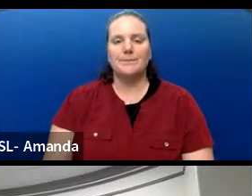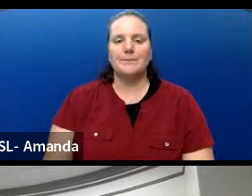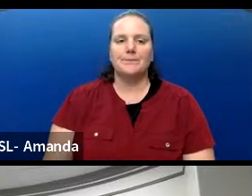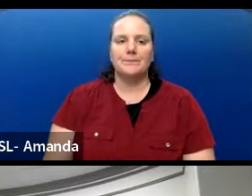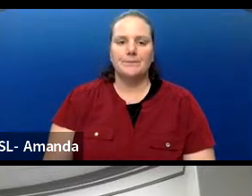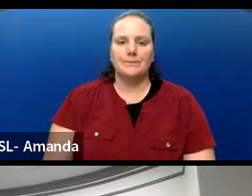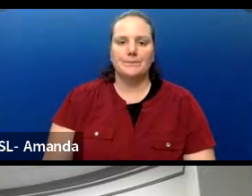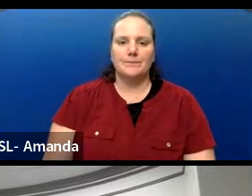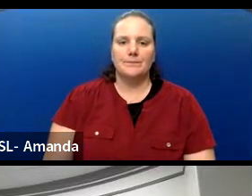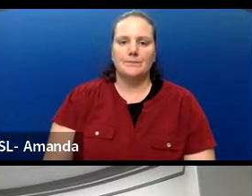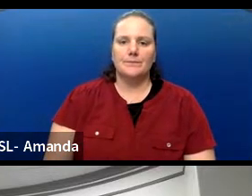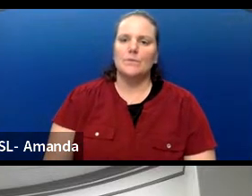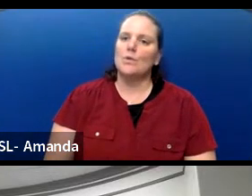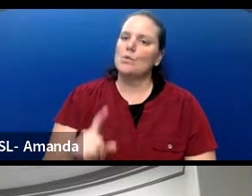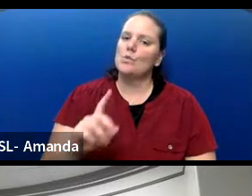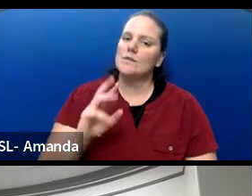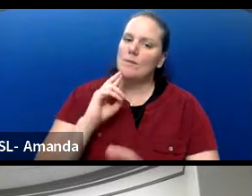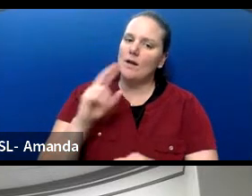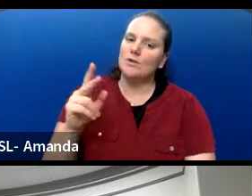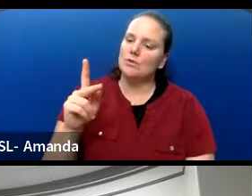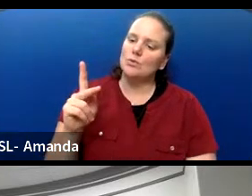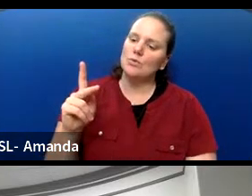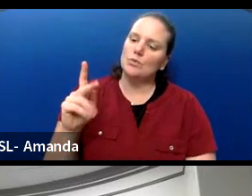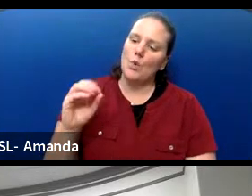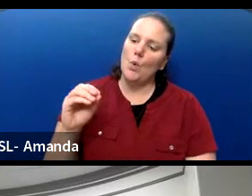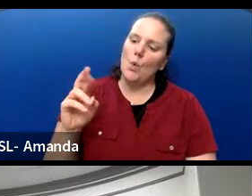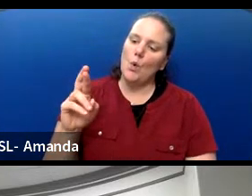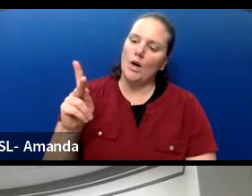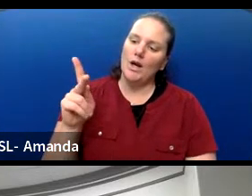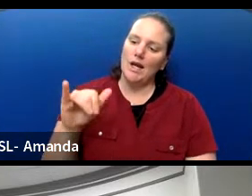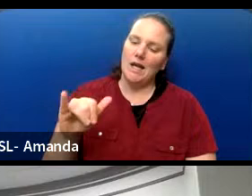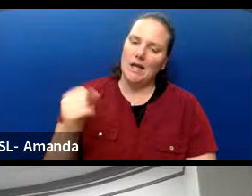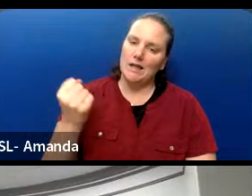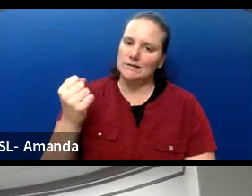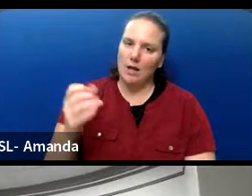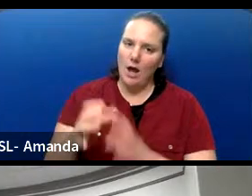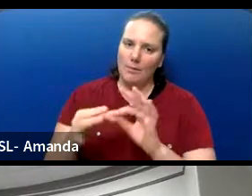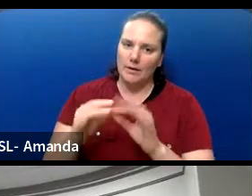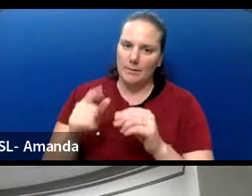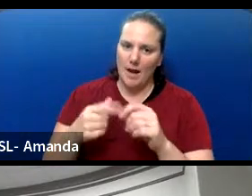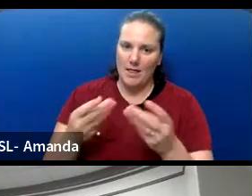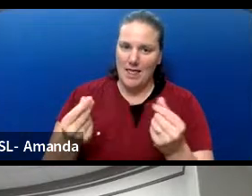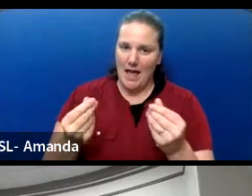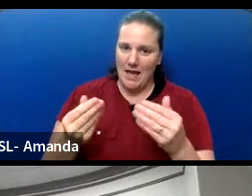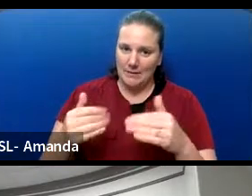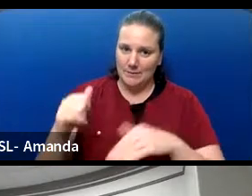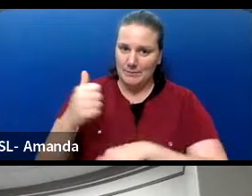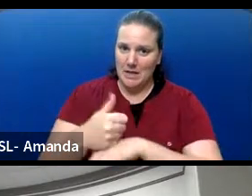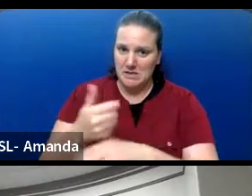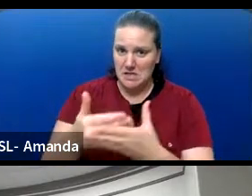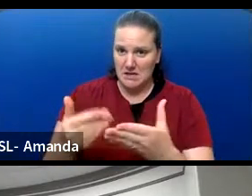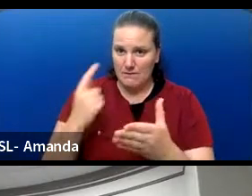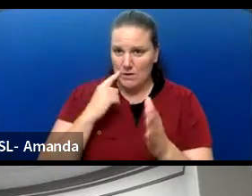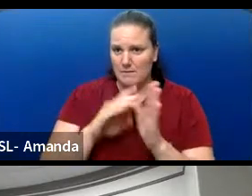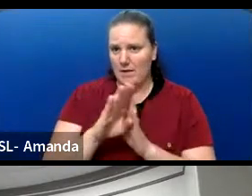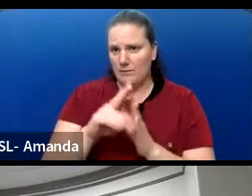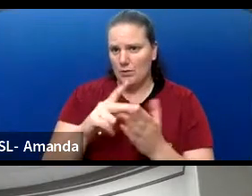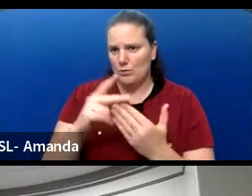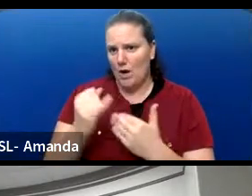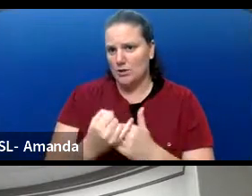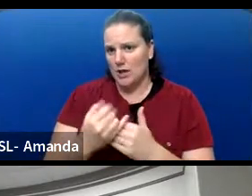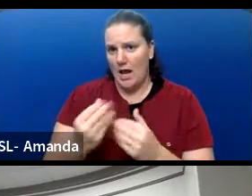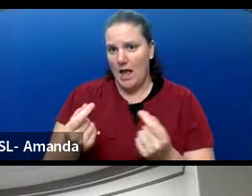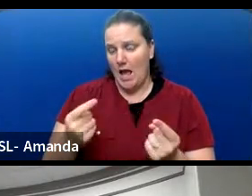Responding to Corky's comment about the land-based things that have been developed for the project and their disposition